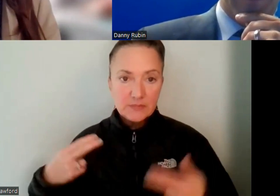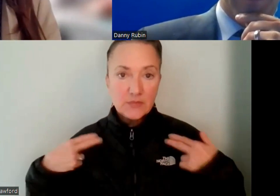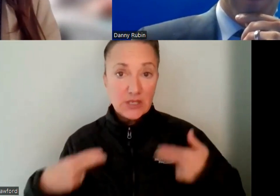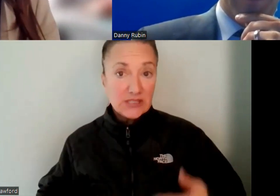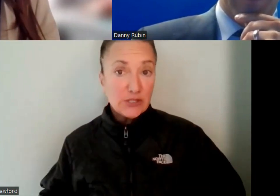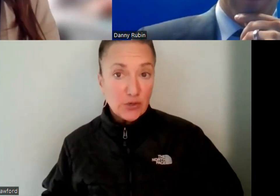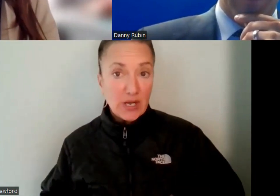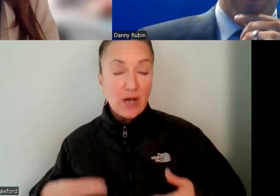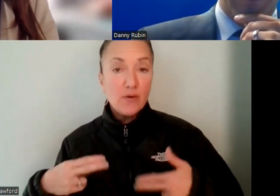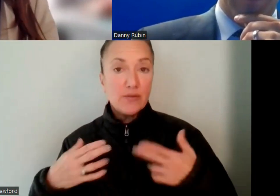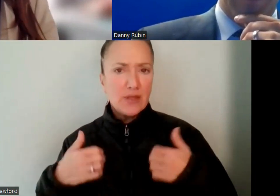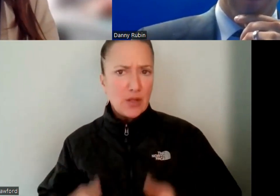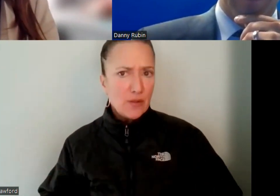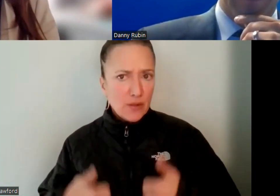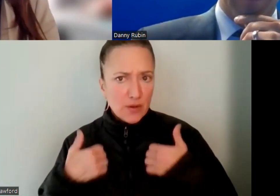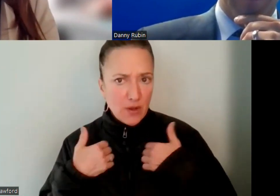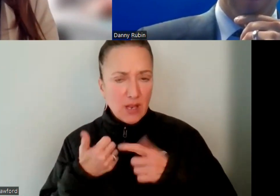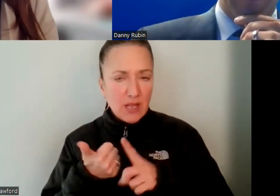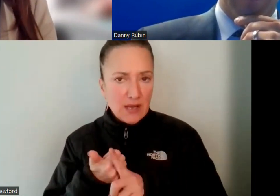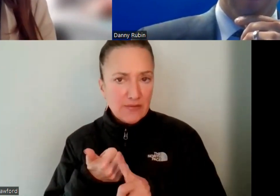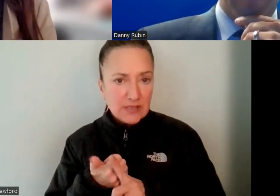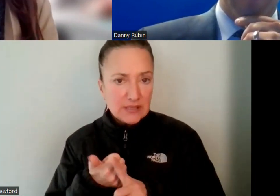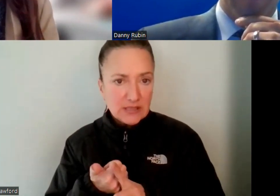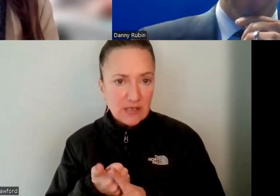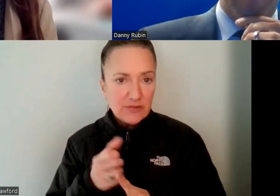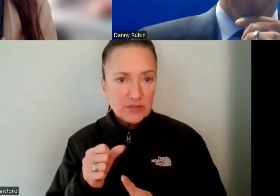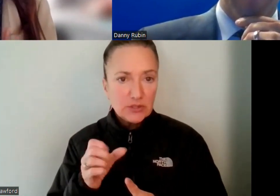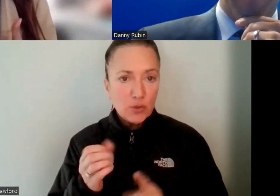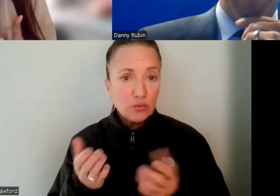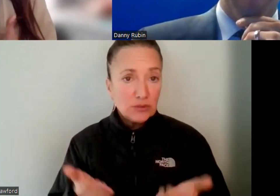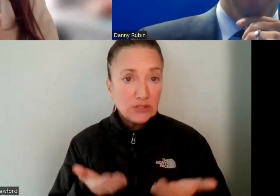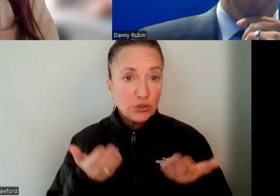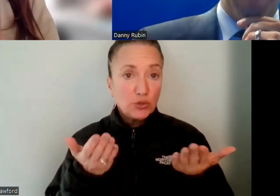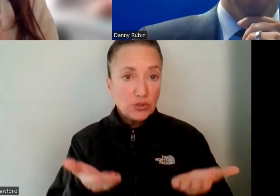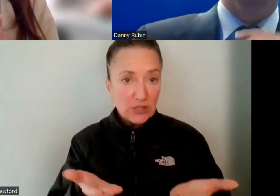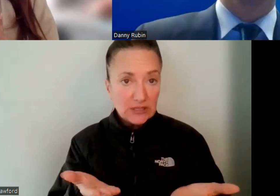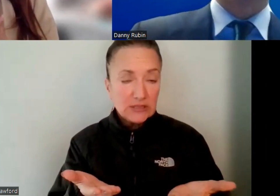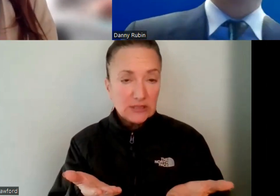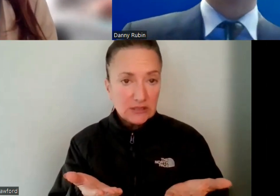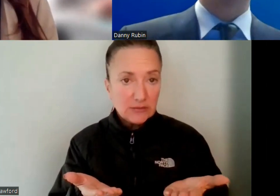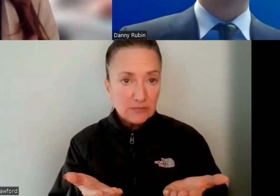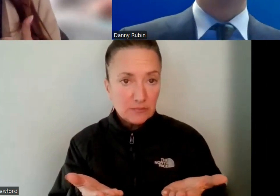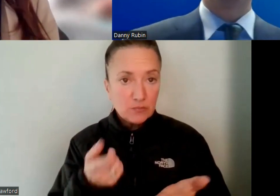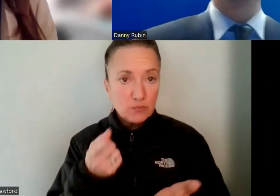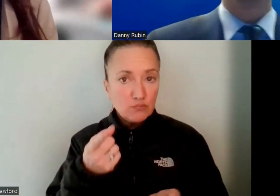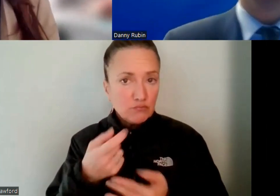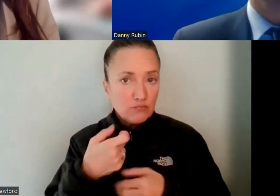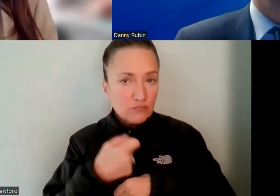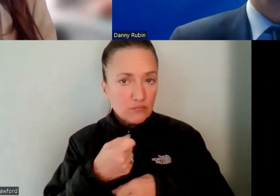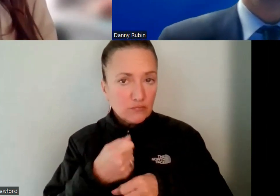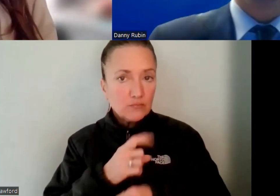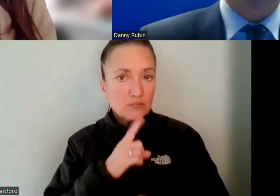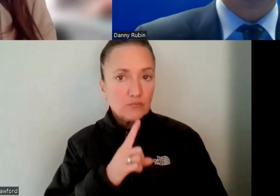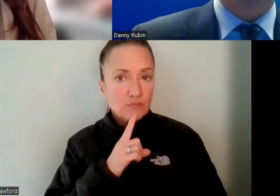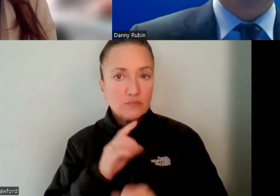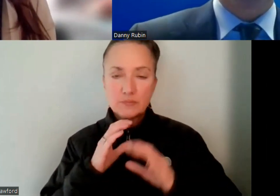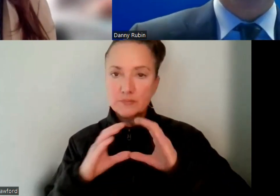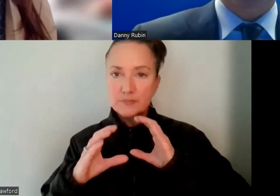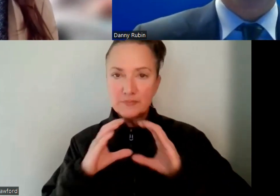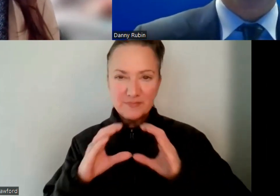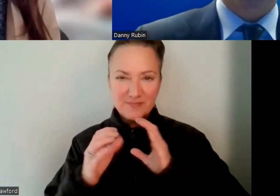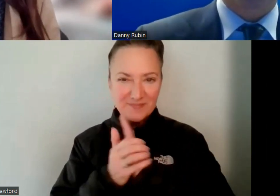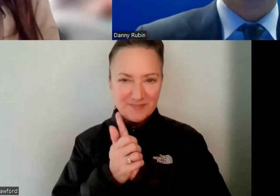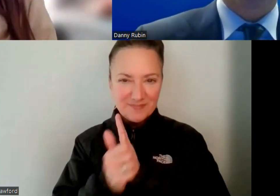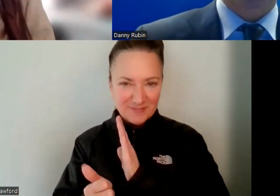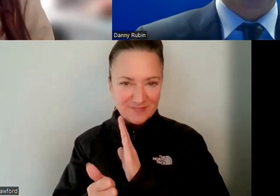life. So yeah, I would just suggest that you make sure that you have that communication skills. You know